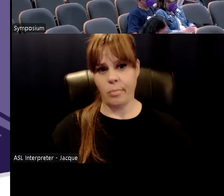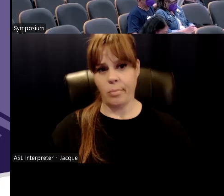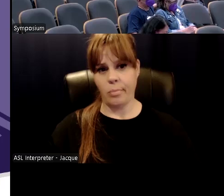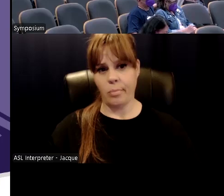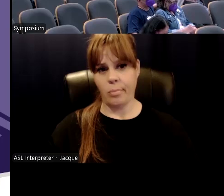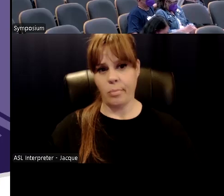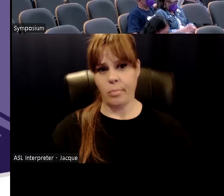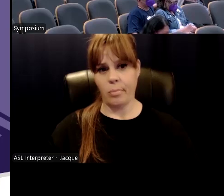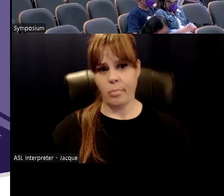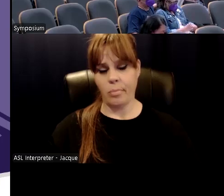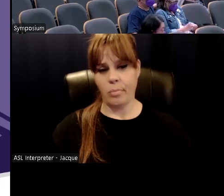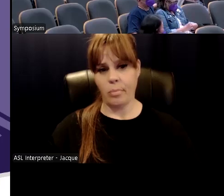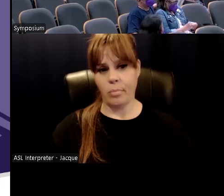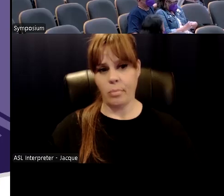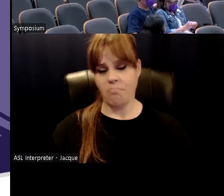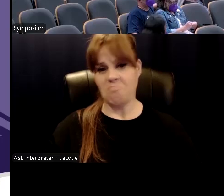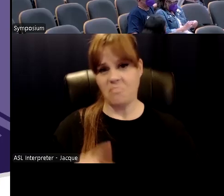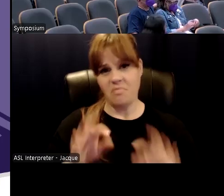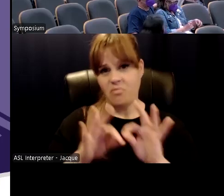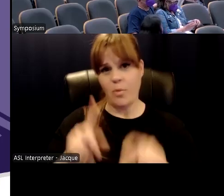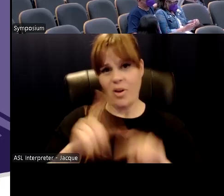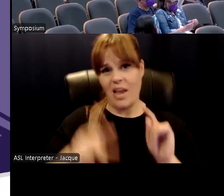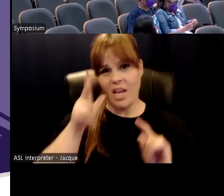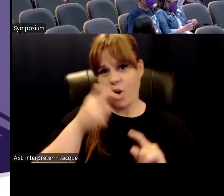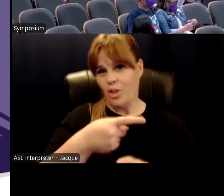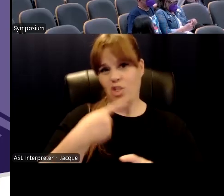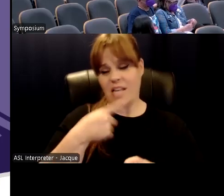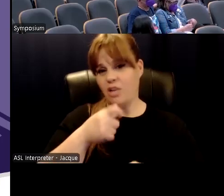because it's very important.